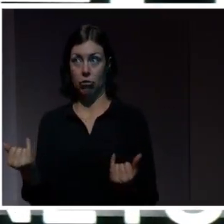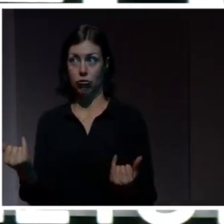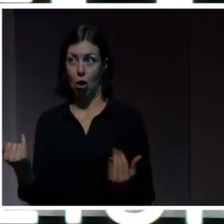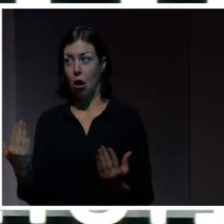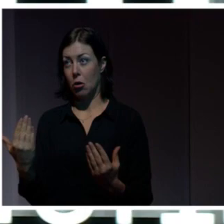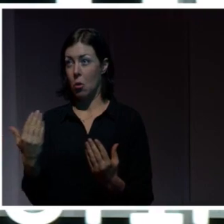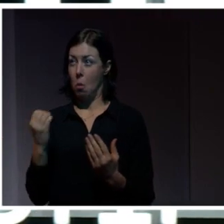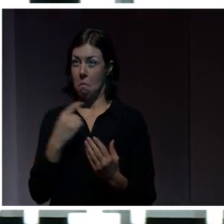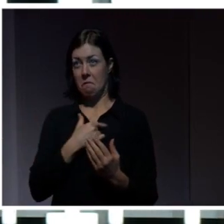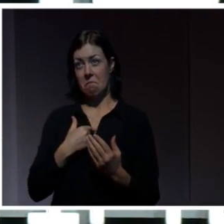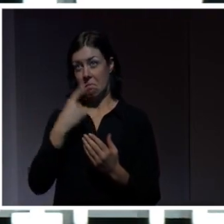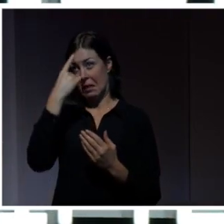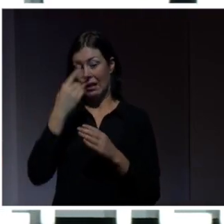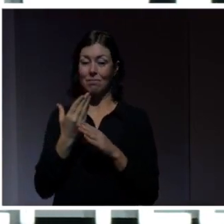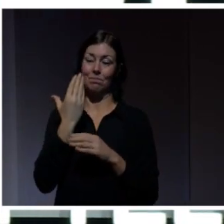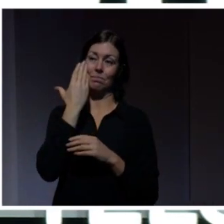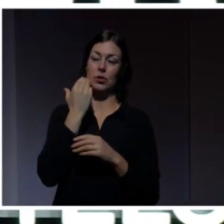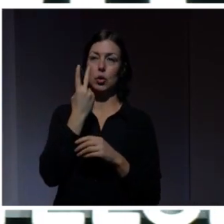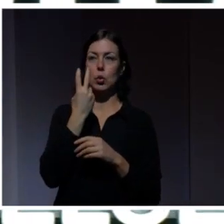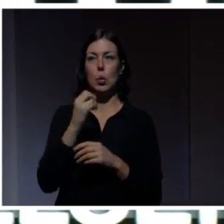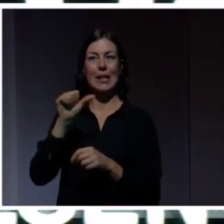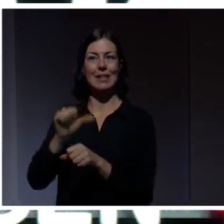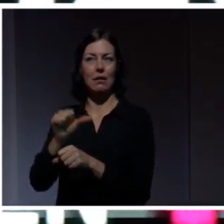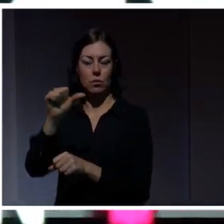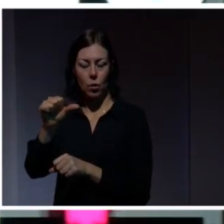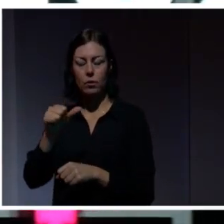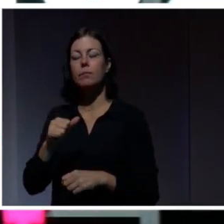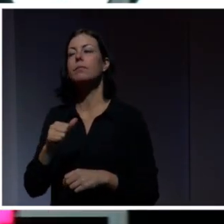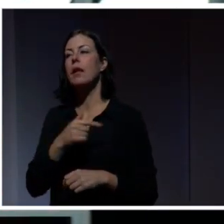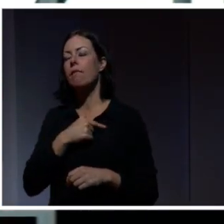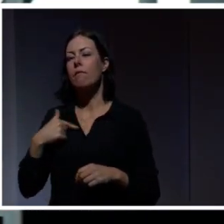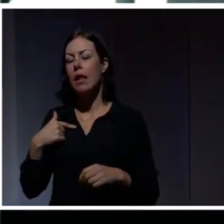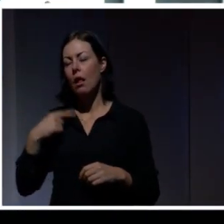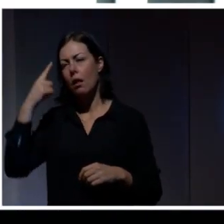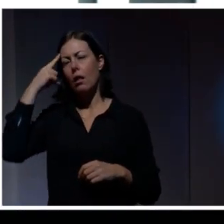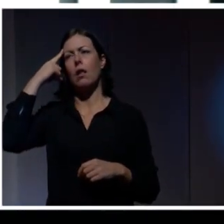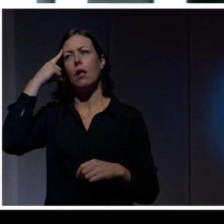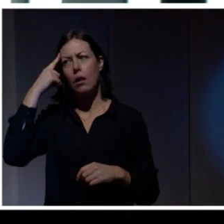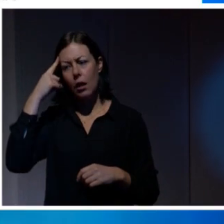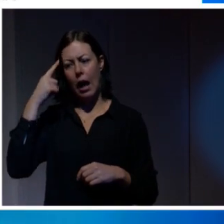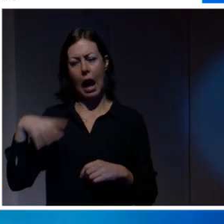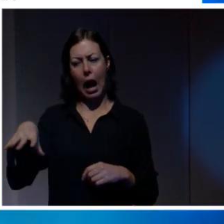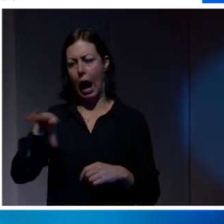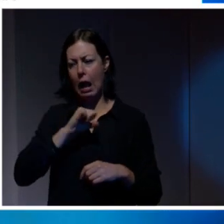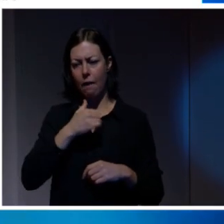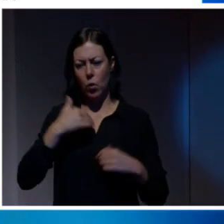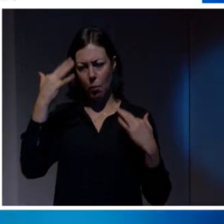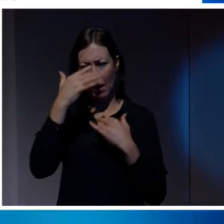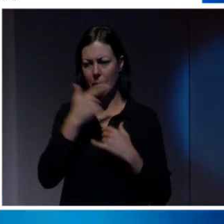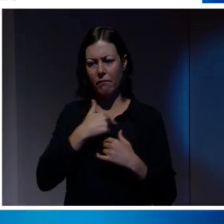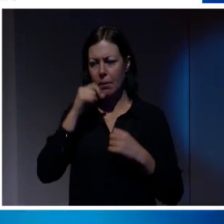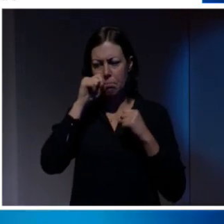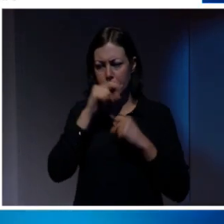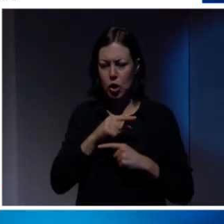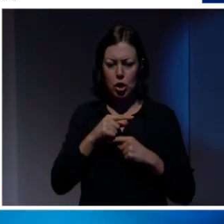around 2016, we started to realize that not all problems can be well modeled. So chess, for example, you